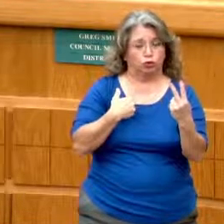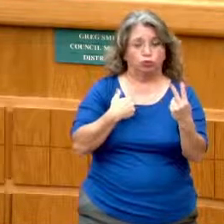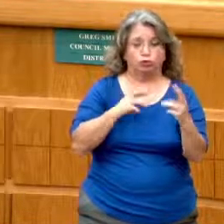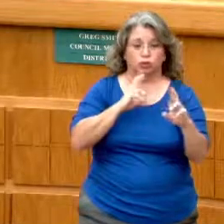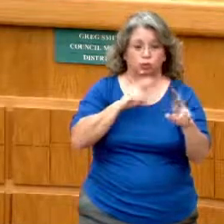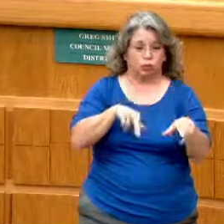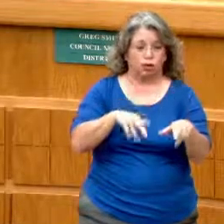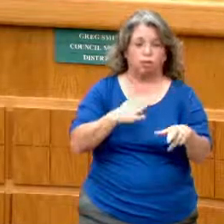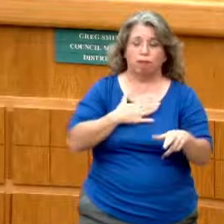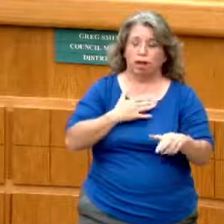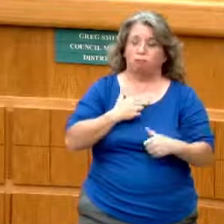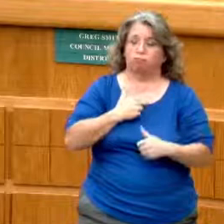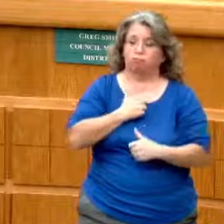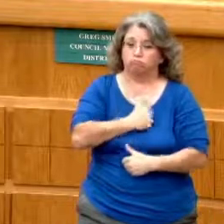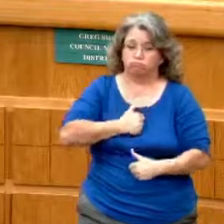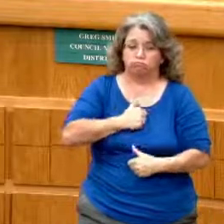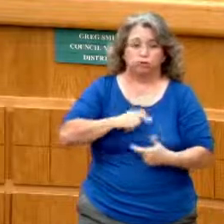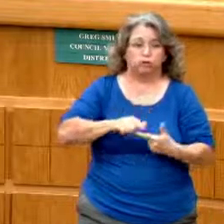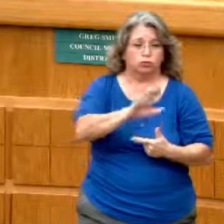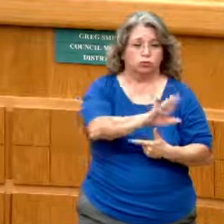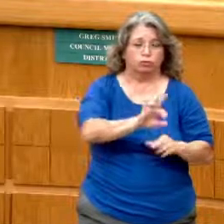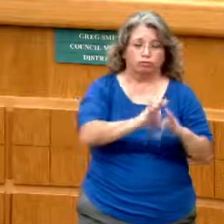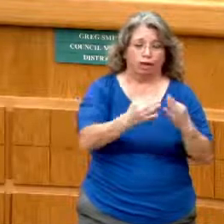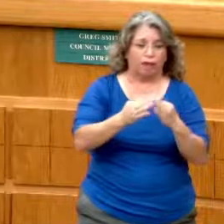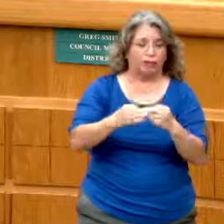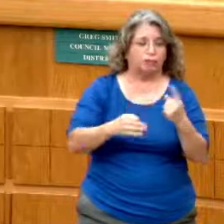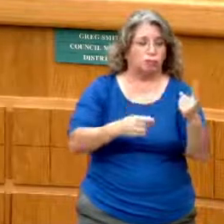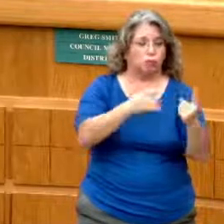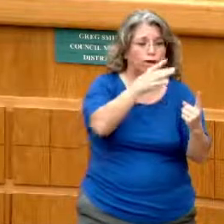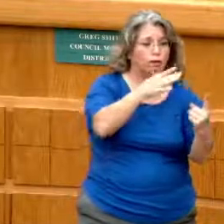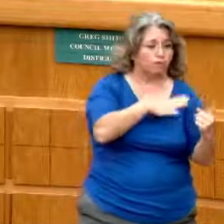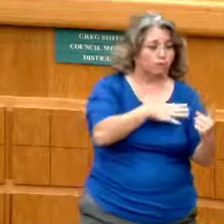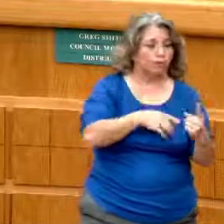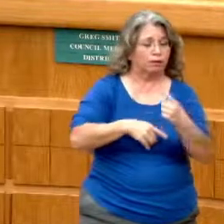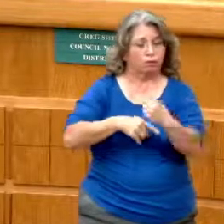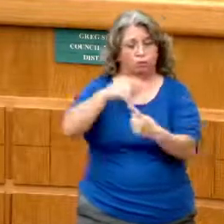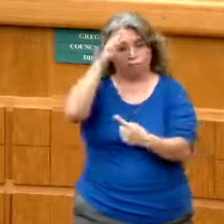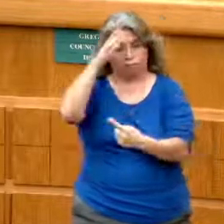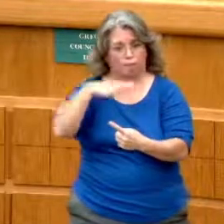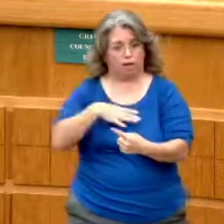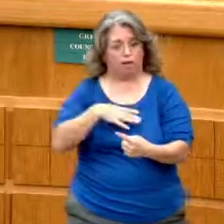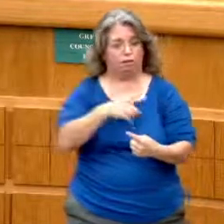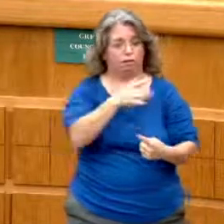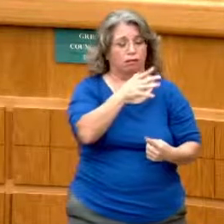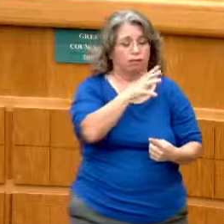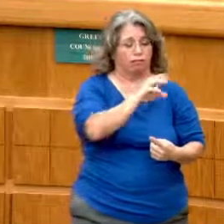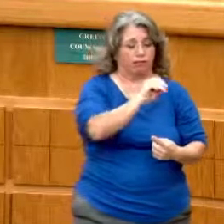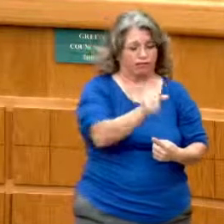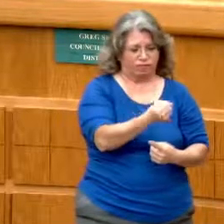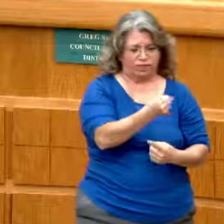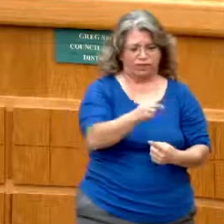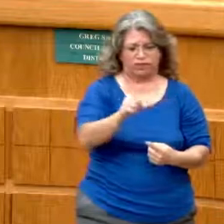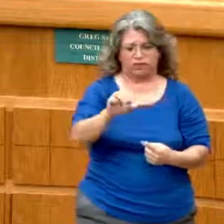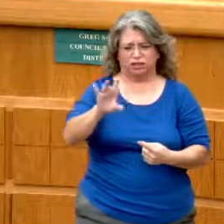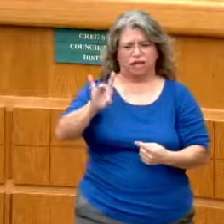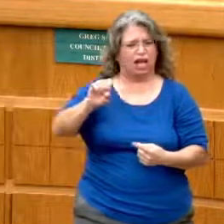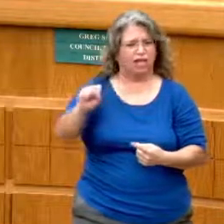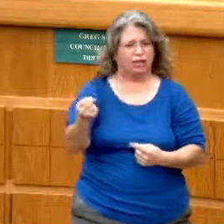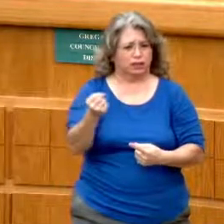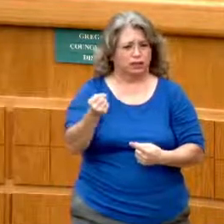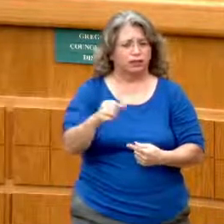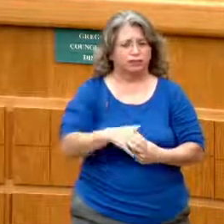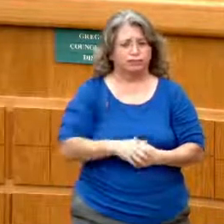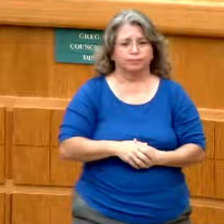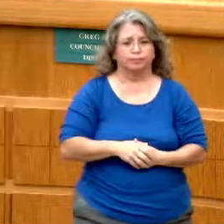to their families, 1 male, 1 female, 1 in their 50s, 1 in their 80s. The